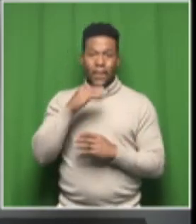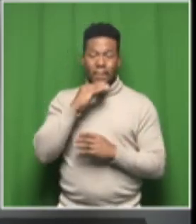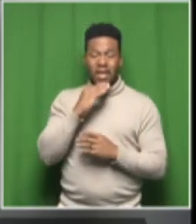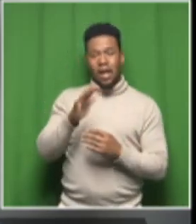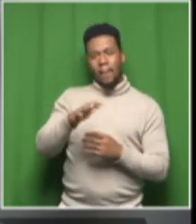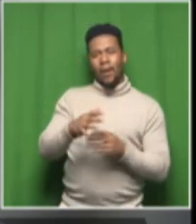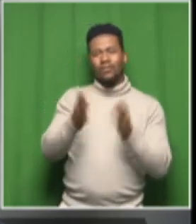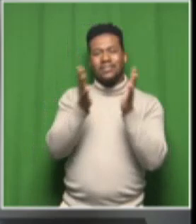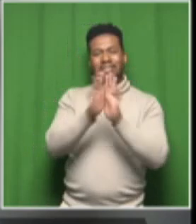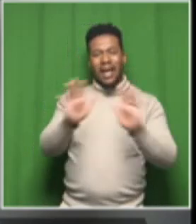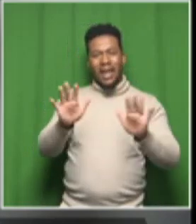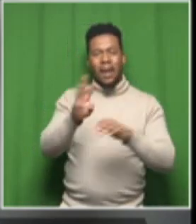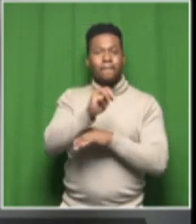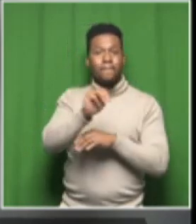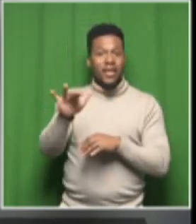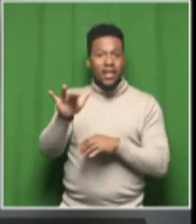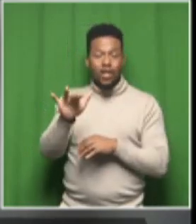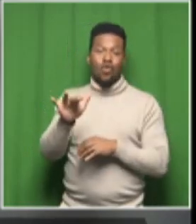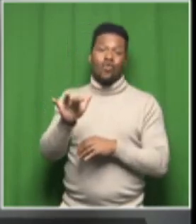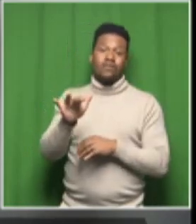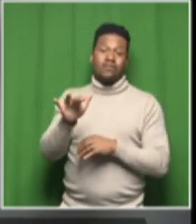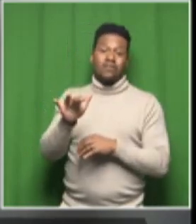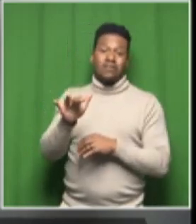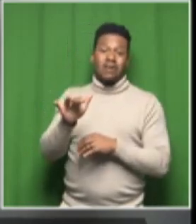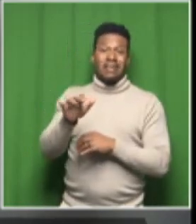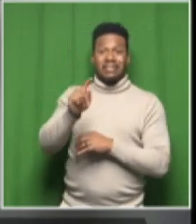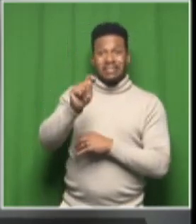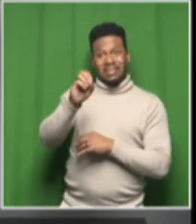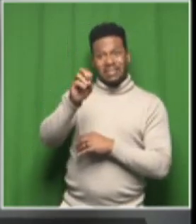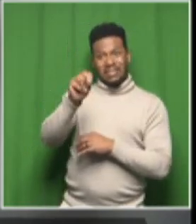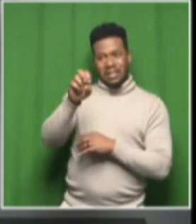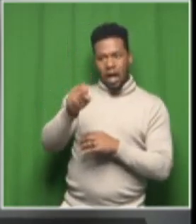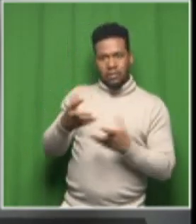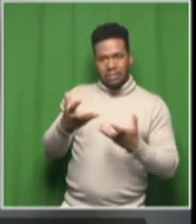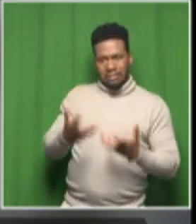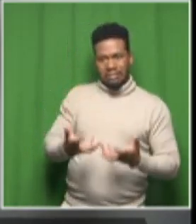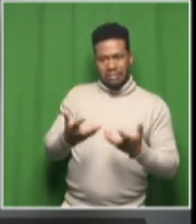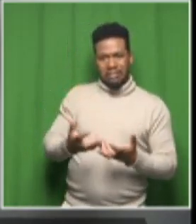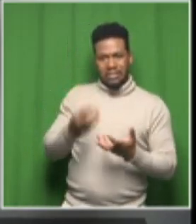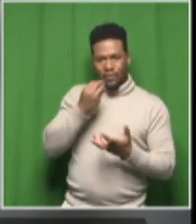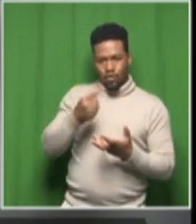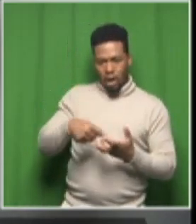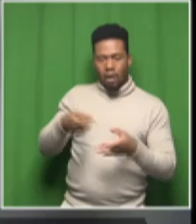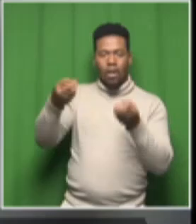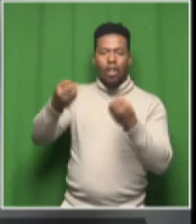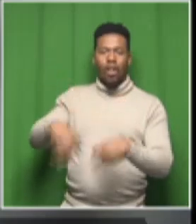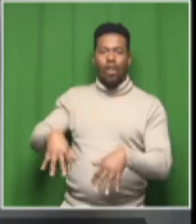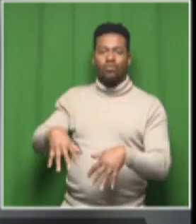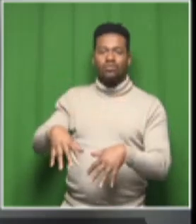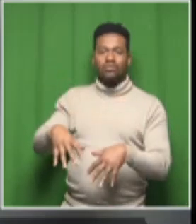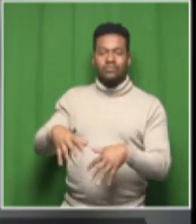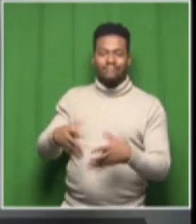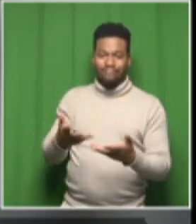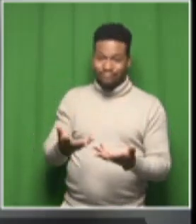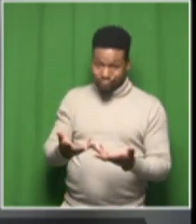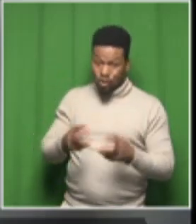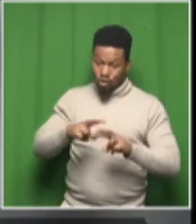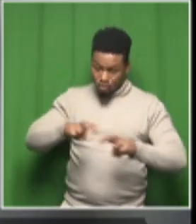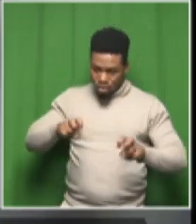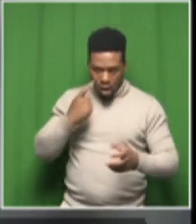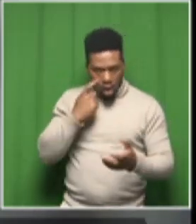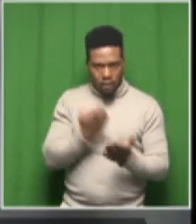tons of our food across our food system is lost or wasted, according to the Center for Scientific and Industrial Research.